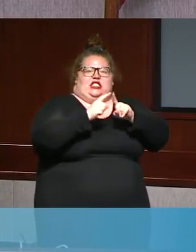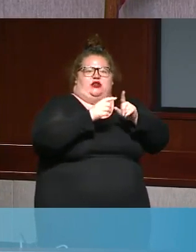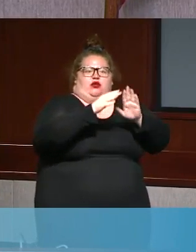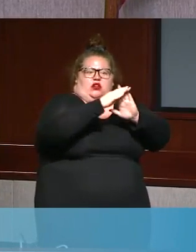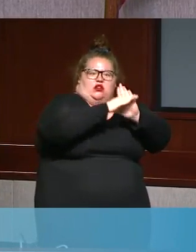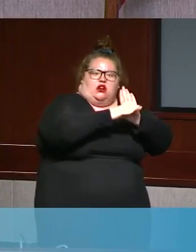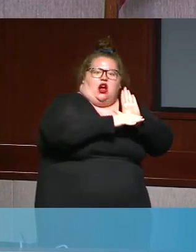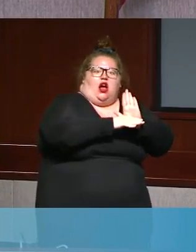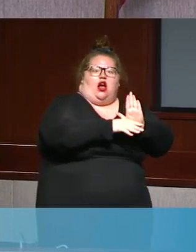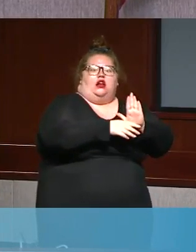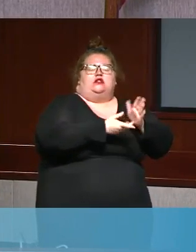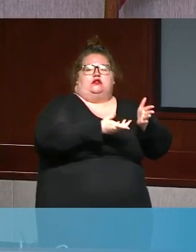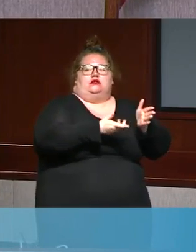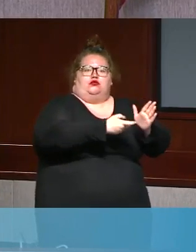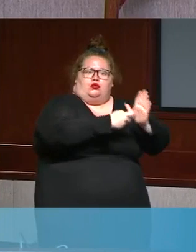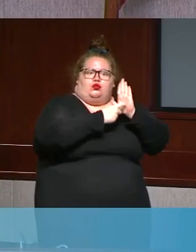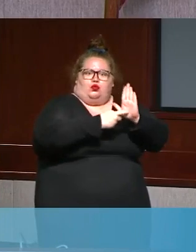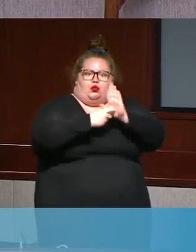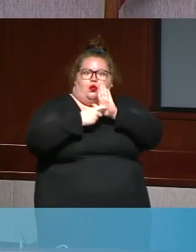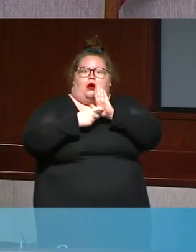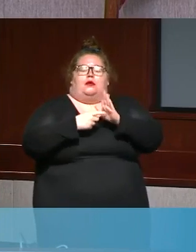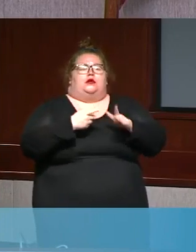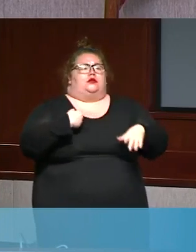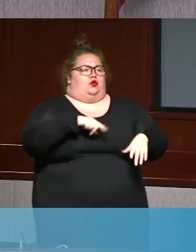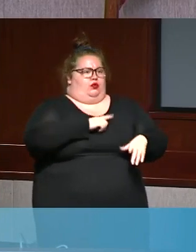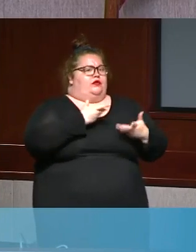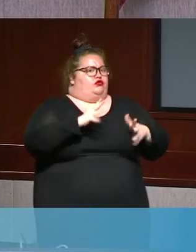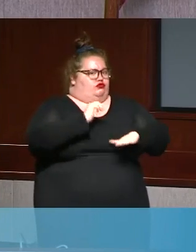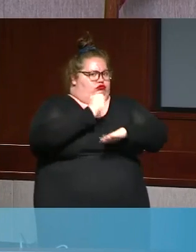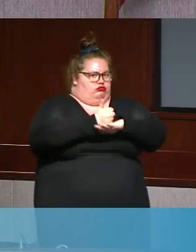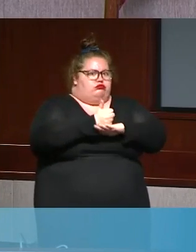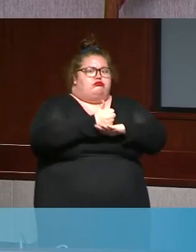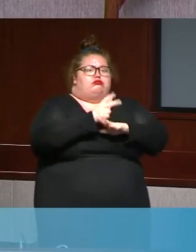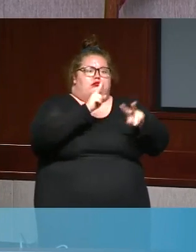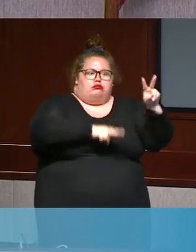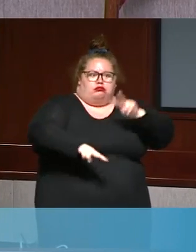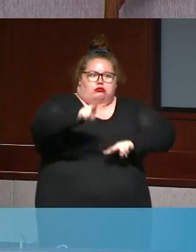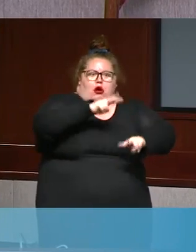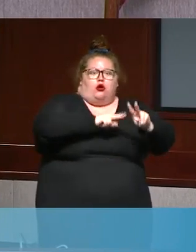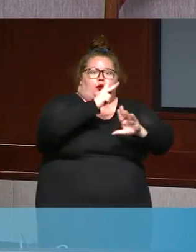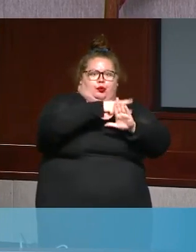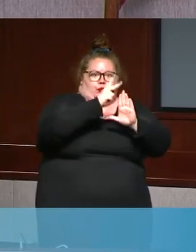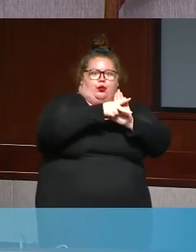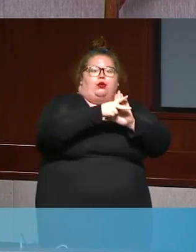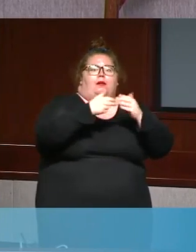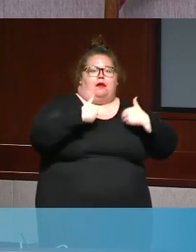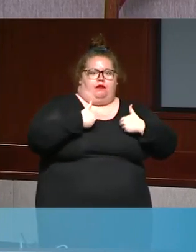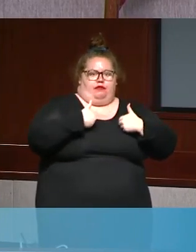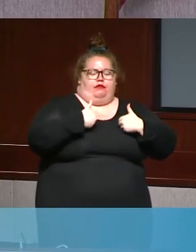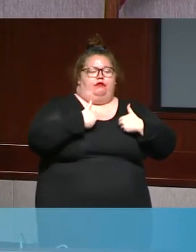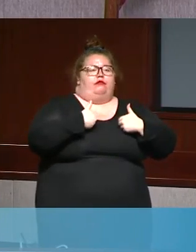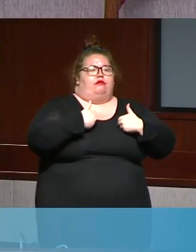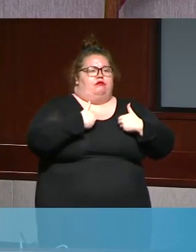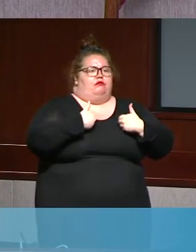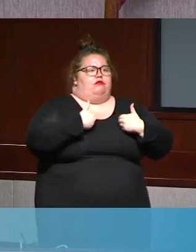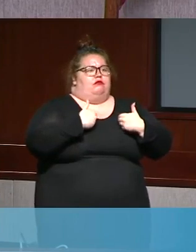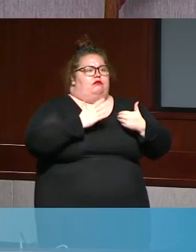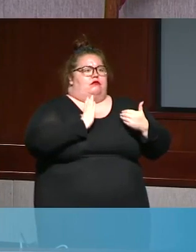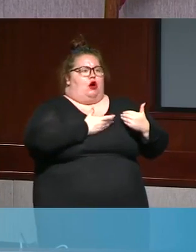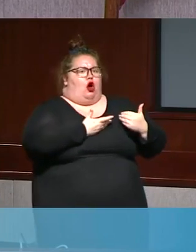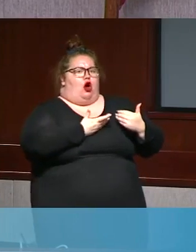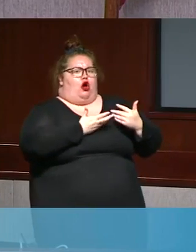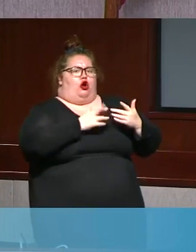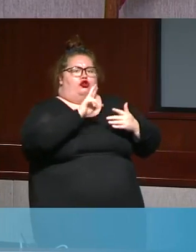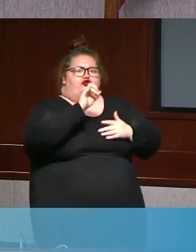state has implemented a monitoring program where they are monitoring where our case rate is, where